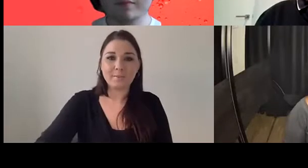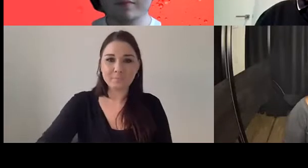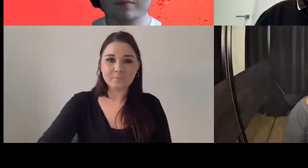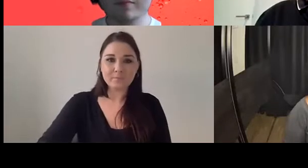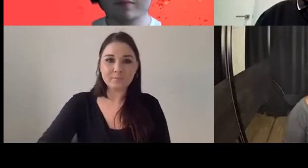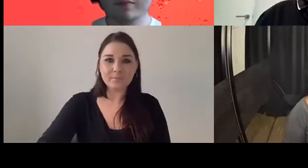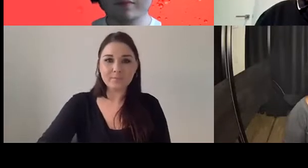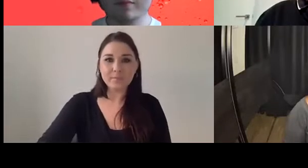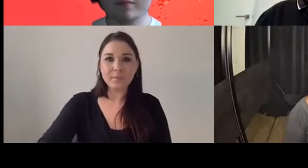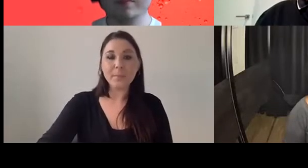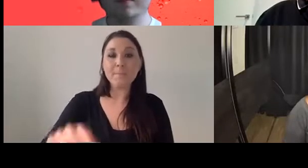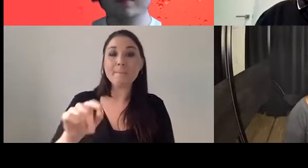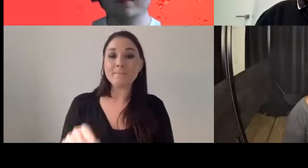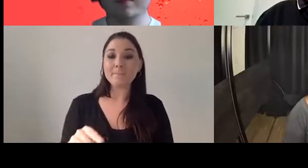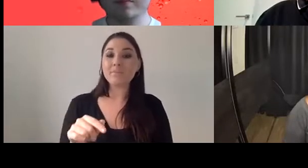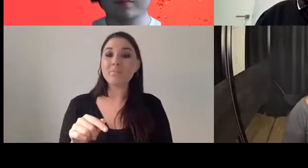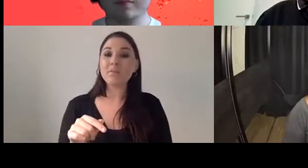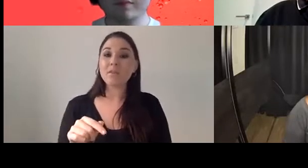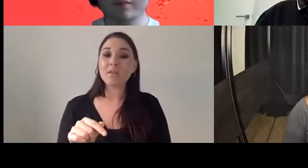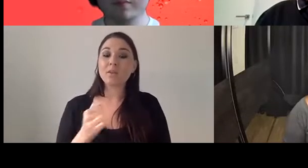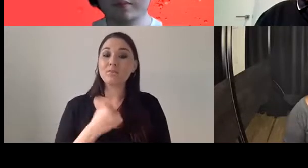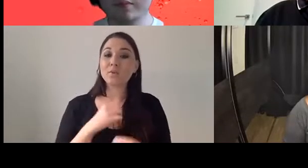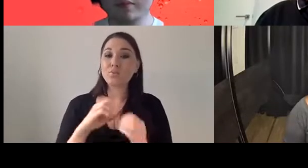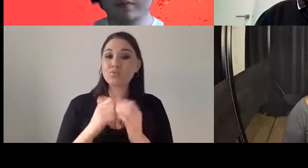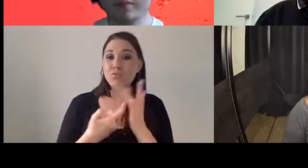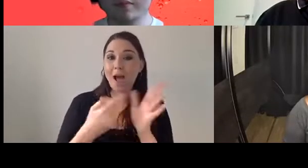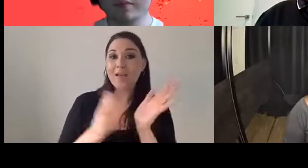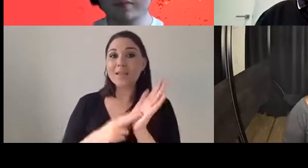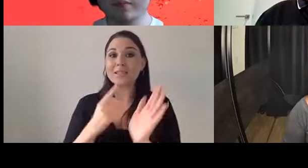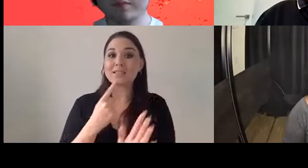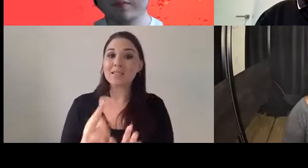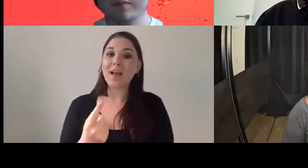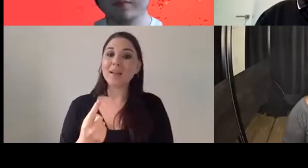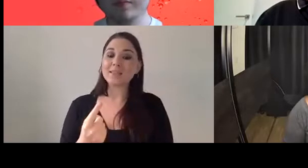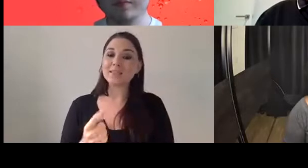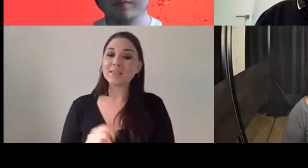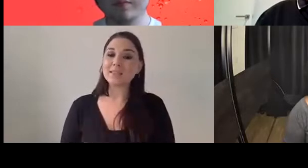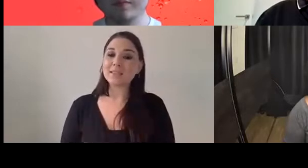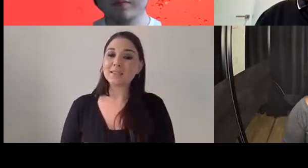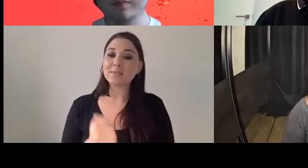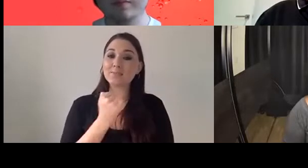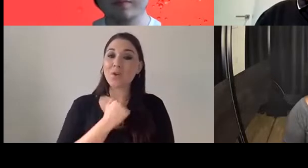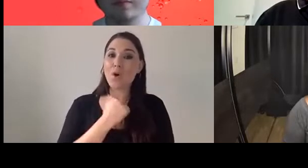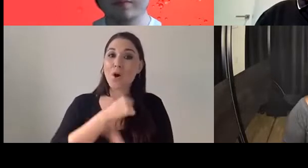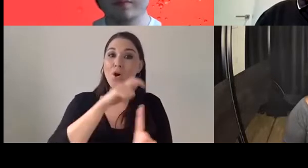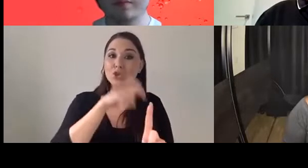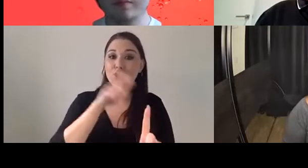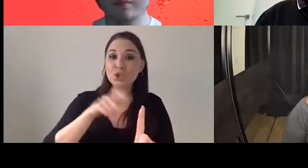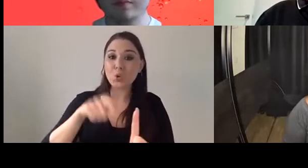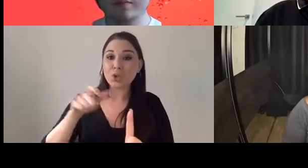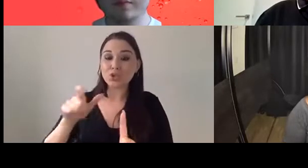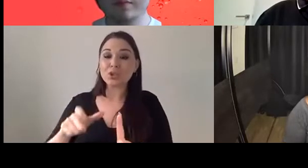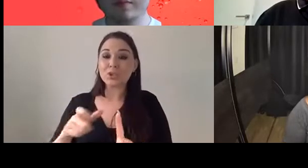software development program, we try to get our students to the level of AA